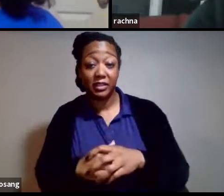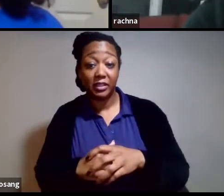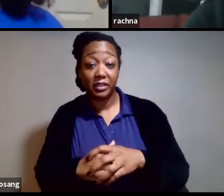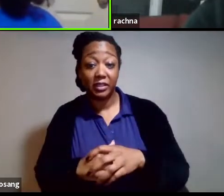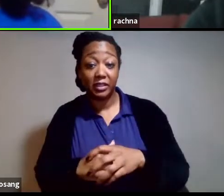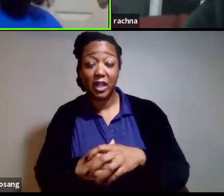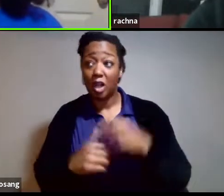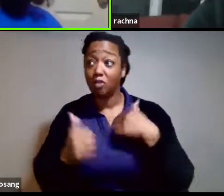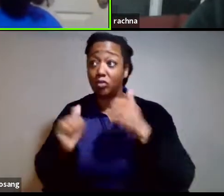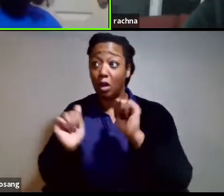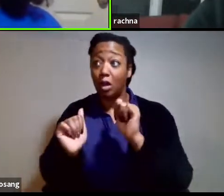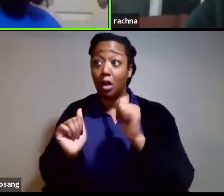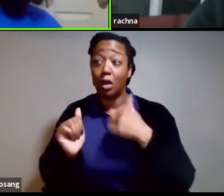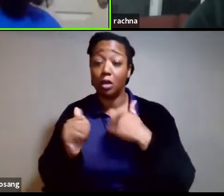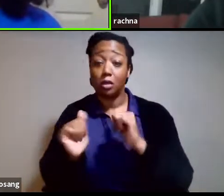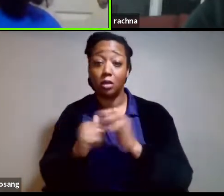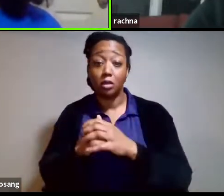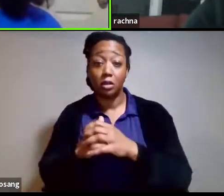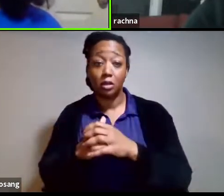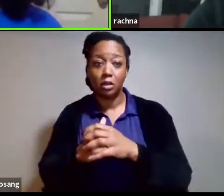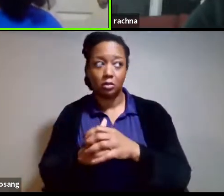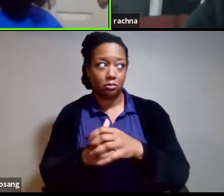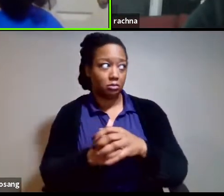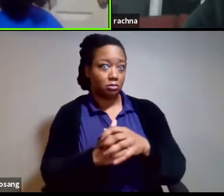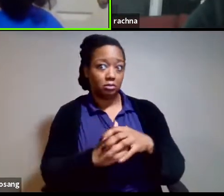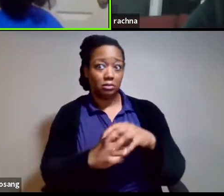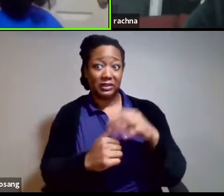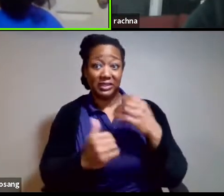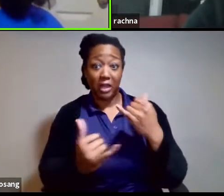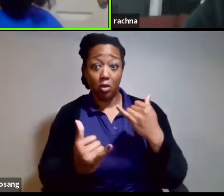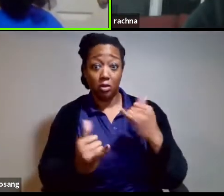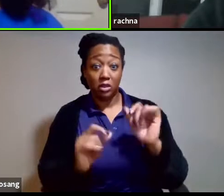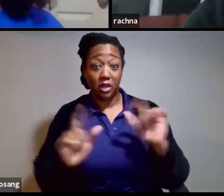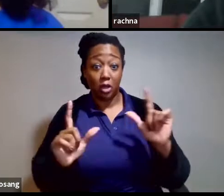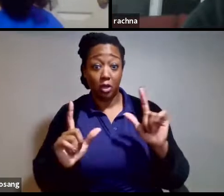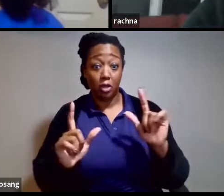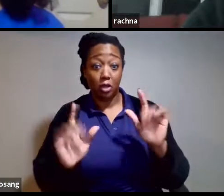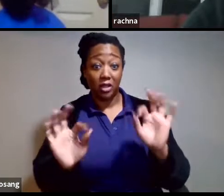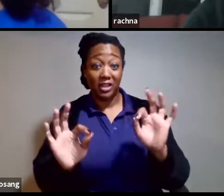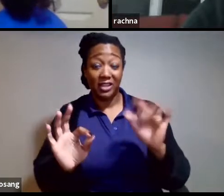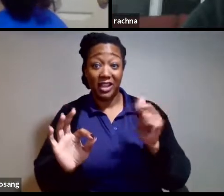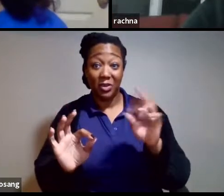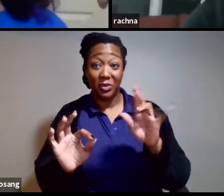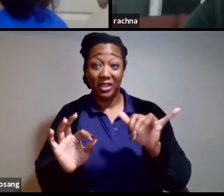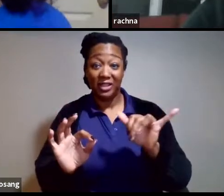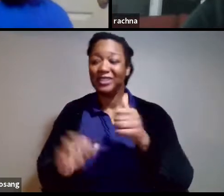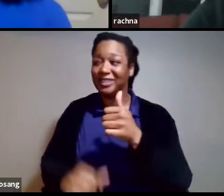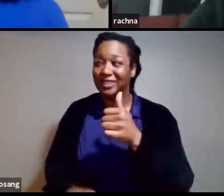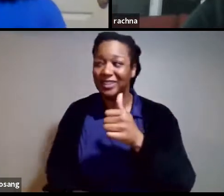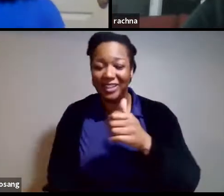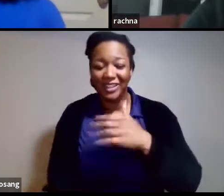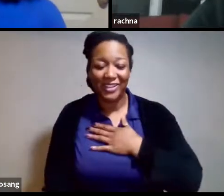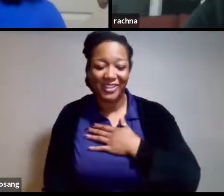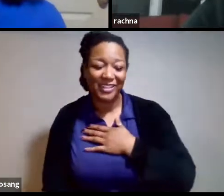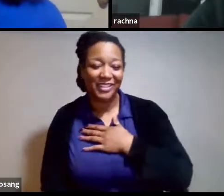I can try. Did I just do it now? Yes, you did. Thank you. Okay, good.